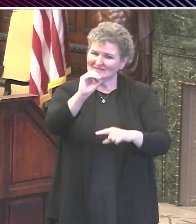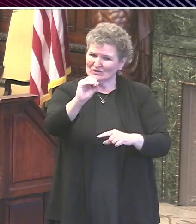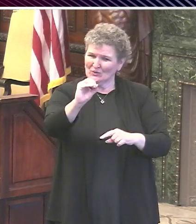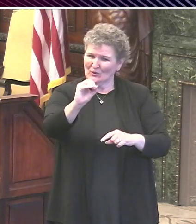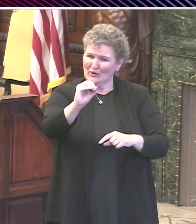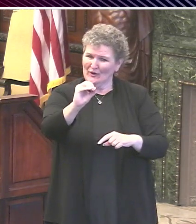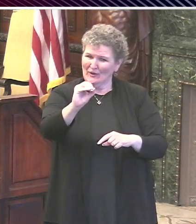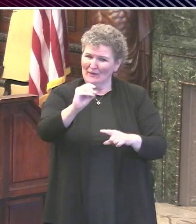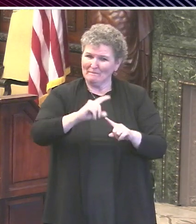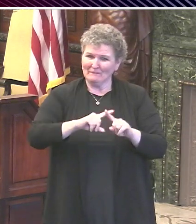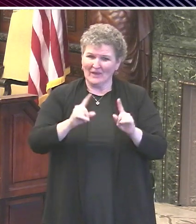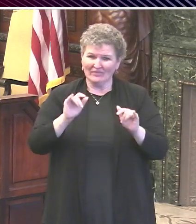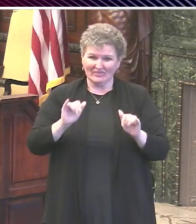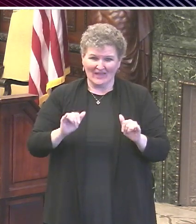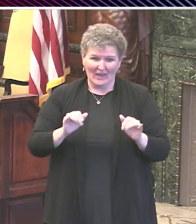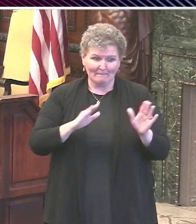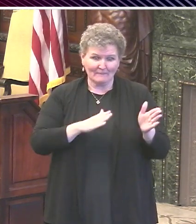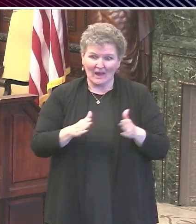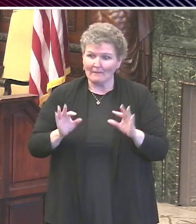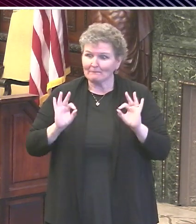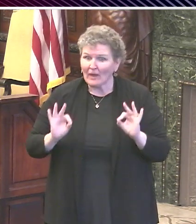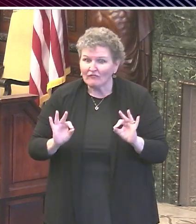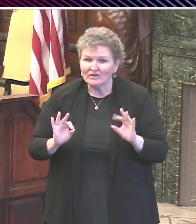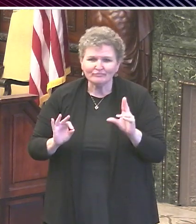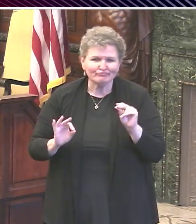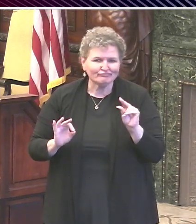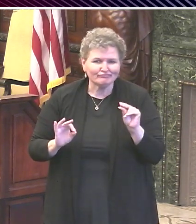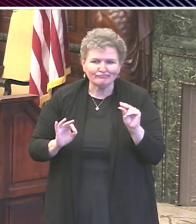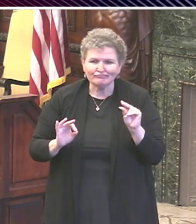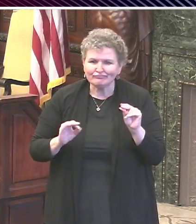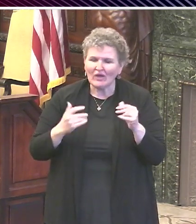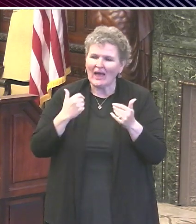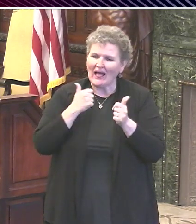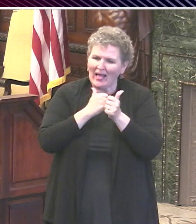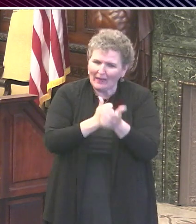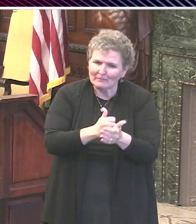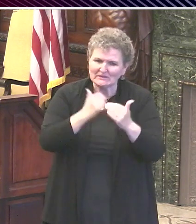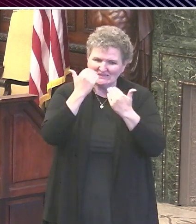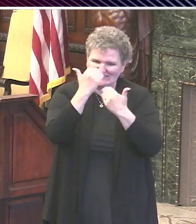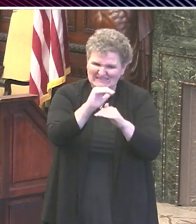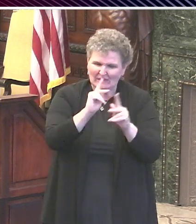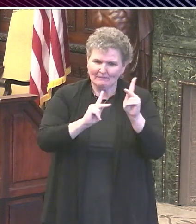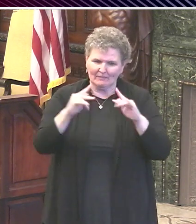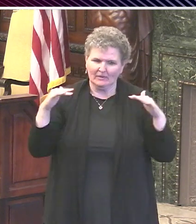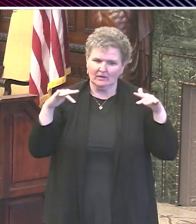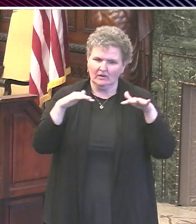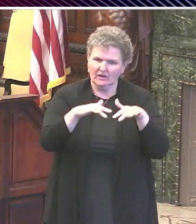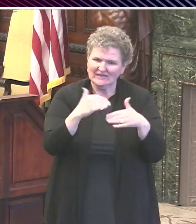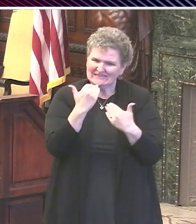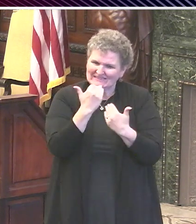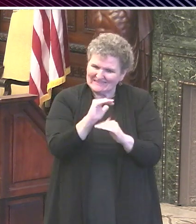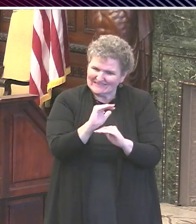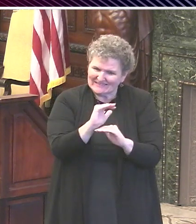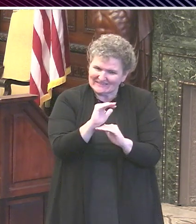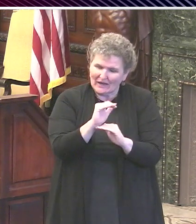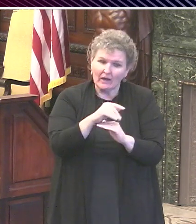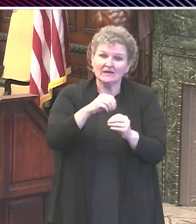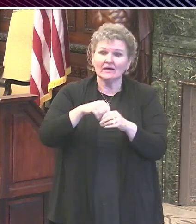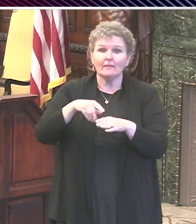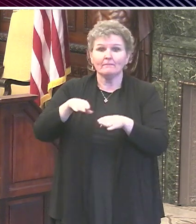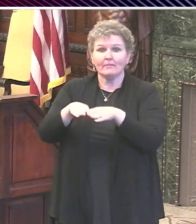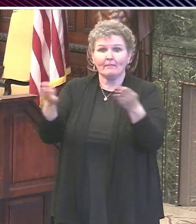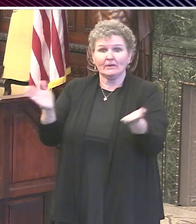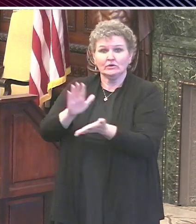minimizes that risk. Now that is the plan for the Philadelphia public schools. We know that there are other schools in Philadelphia, and there's